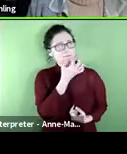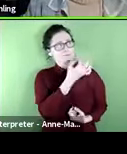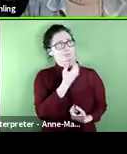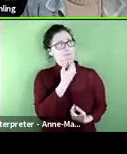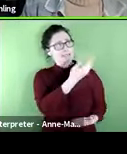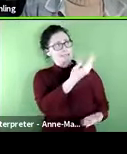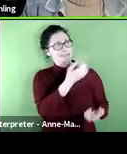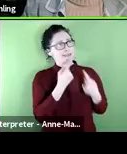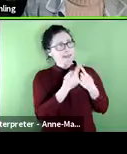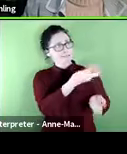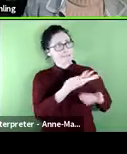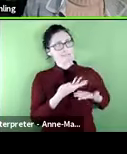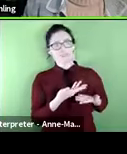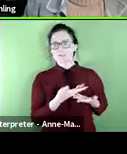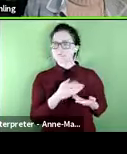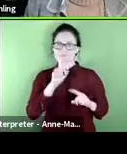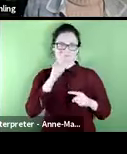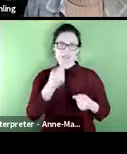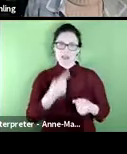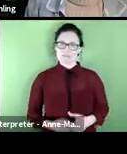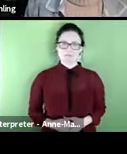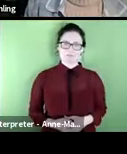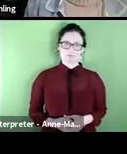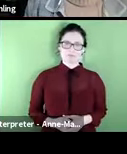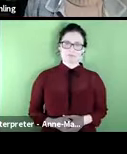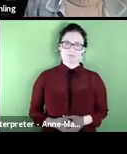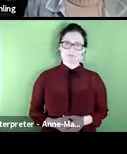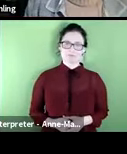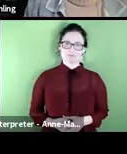data. So, yeah. Nice. Okay.